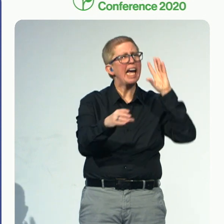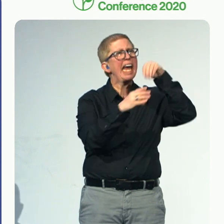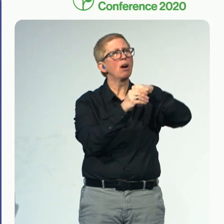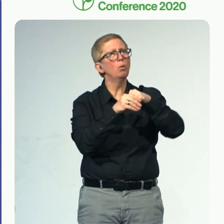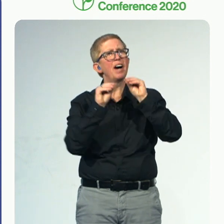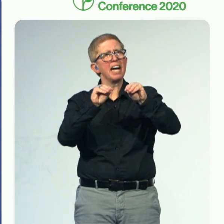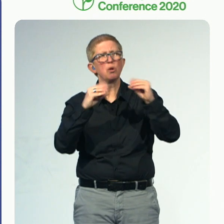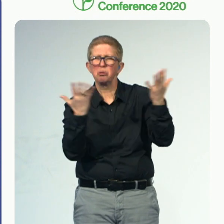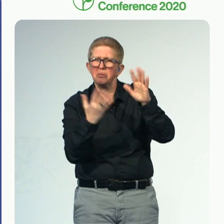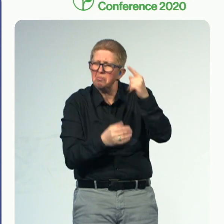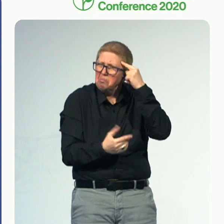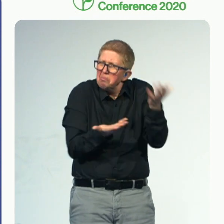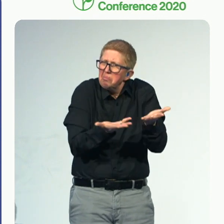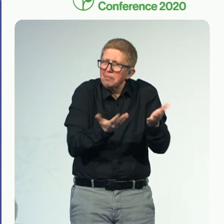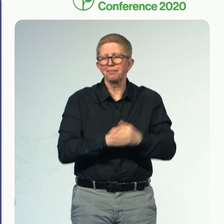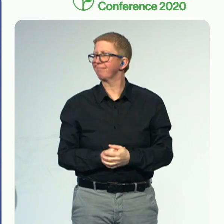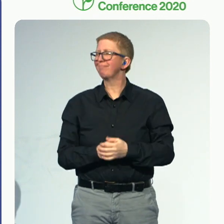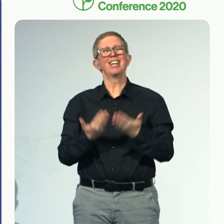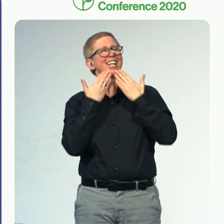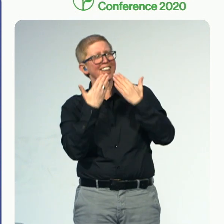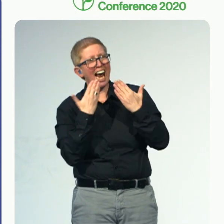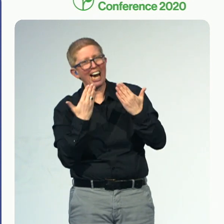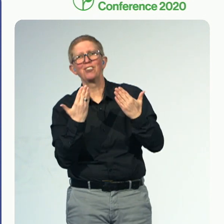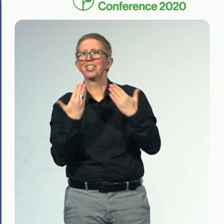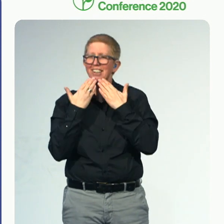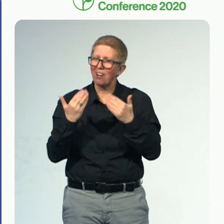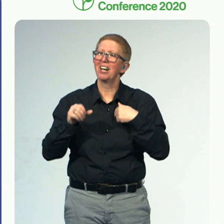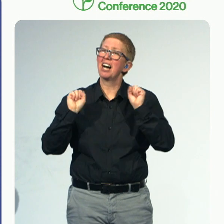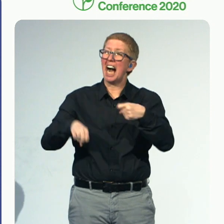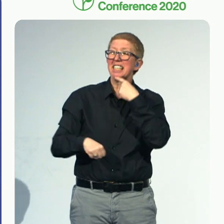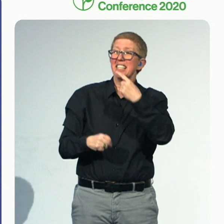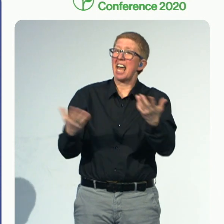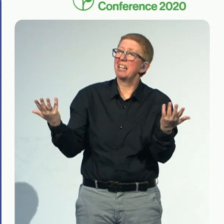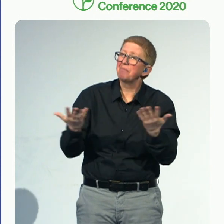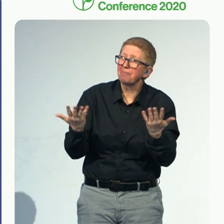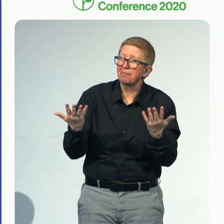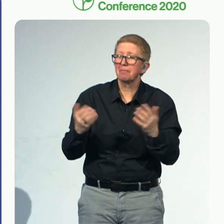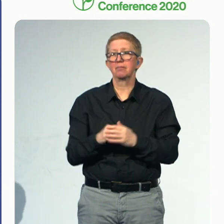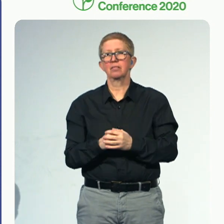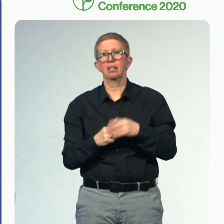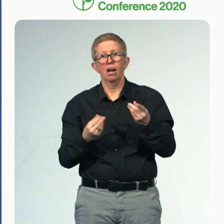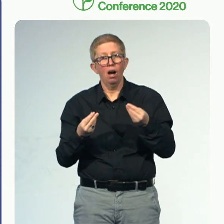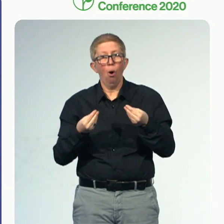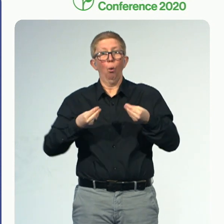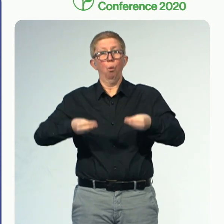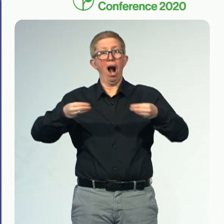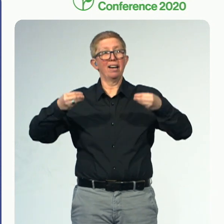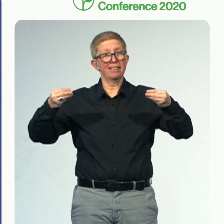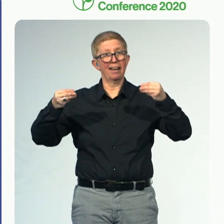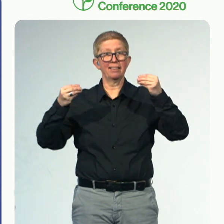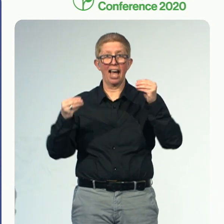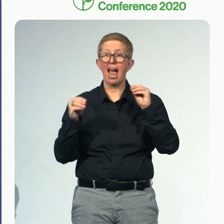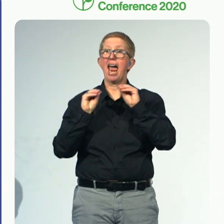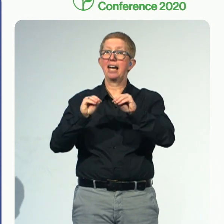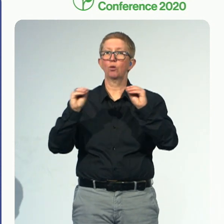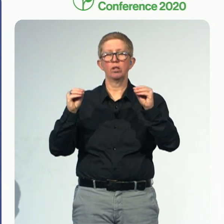think here we all agree that inclusive education and quality education will end exclusion. And it's also a way